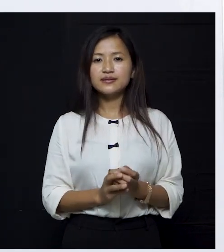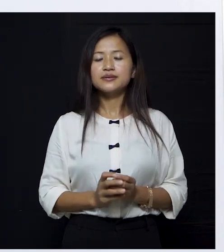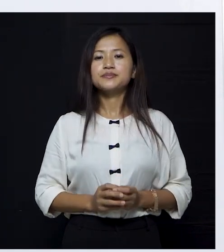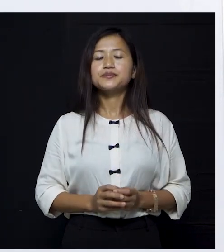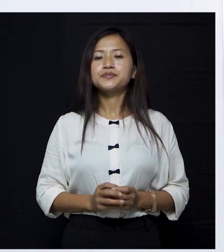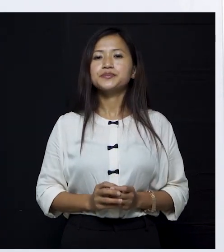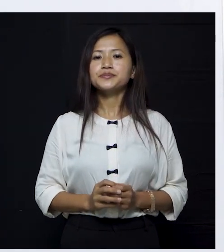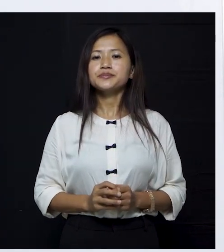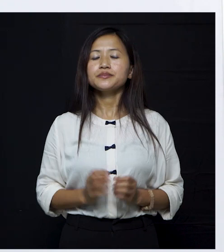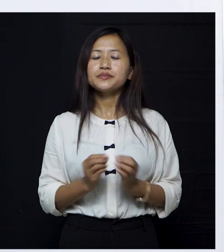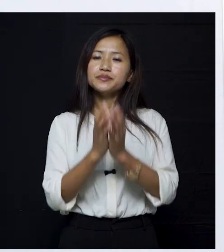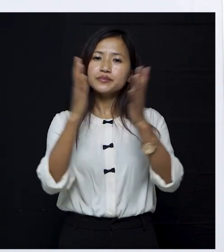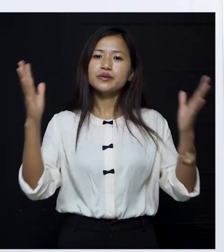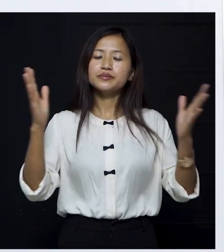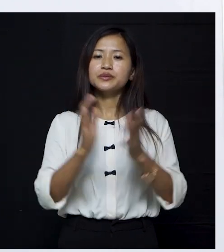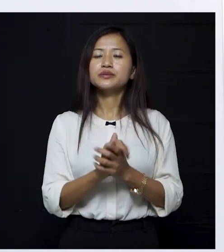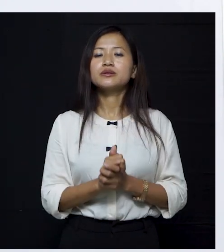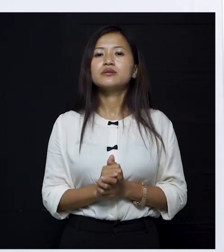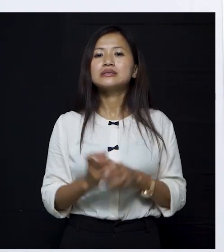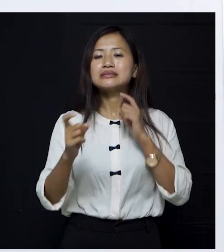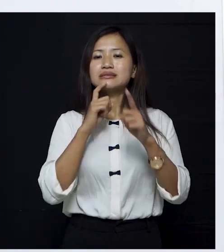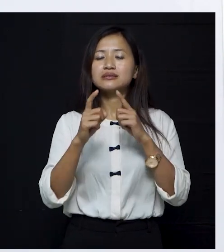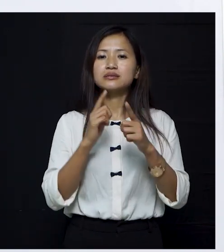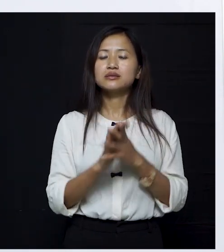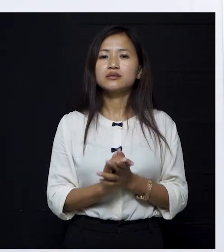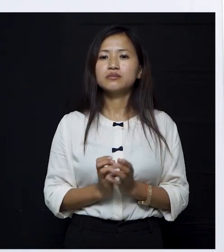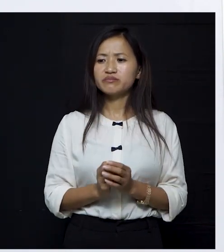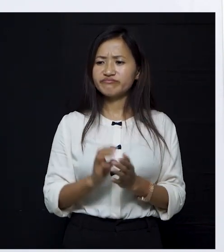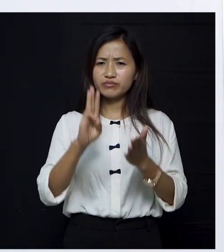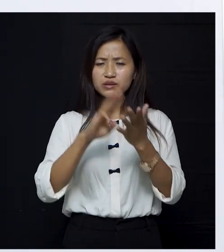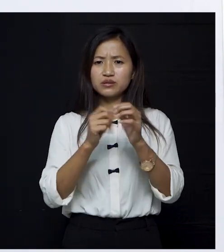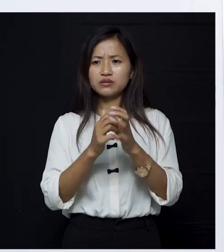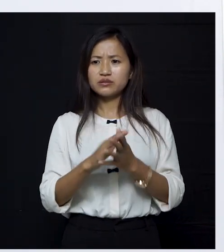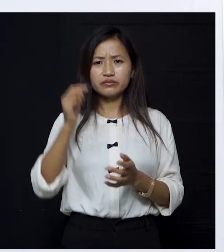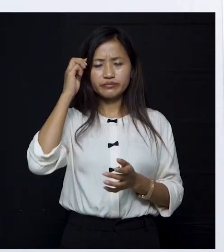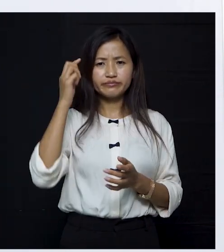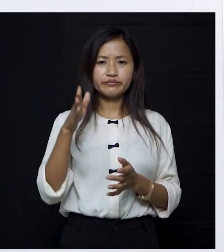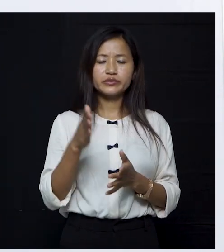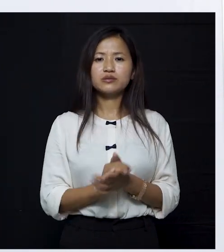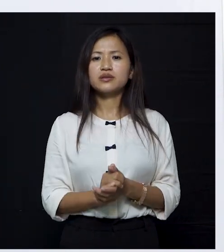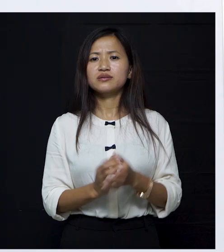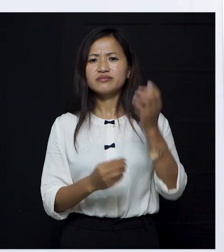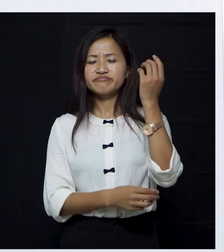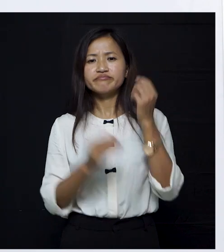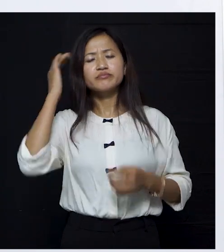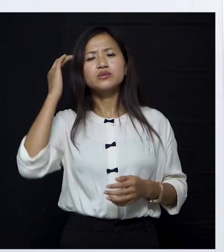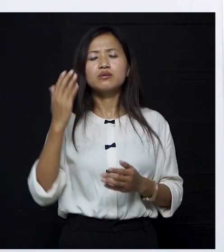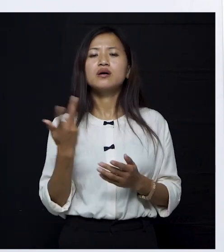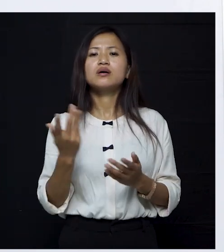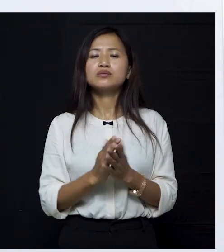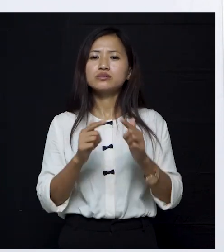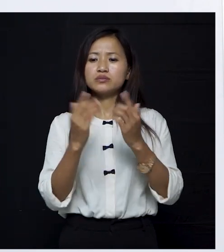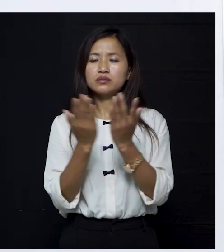consumers, many of them, that is what we have discussed before, is majority of them are ignorant, they are illiterate, and so they do not know